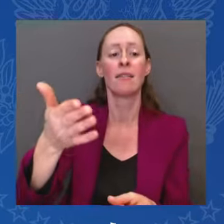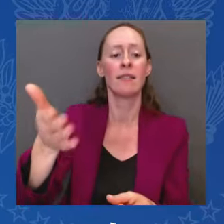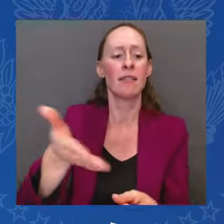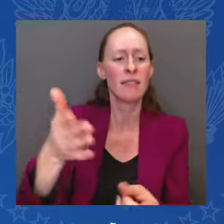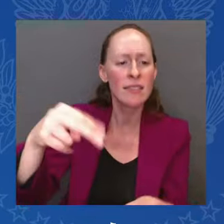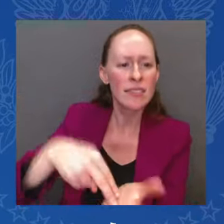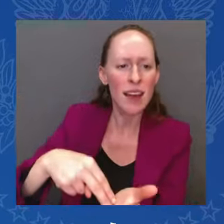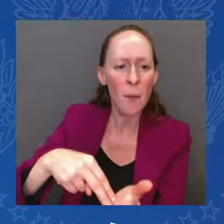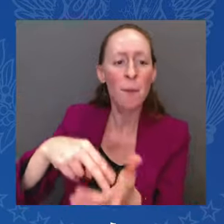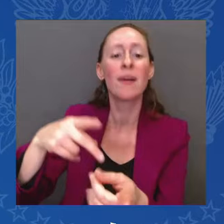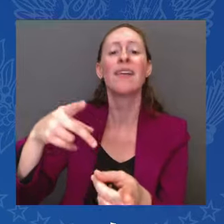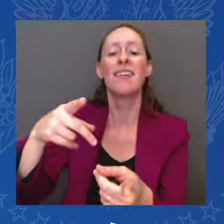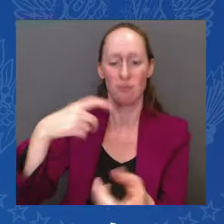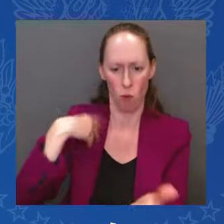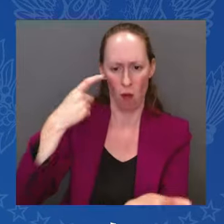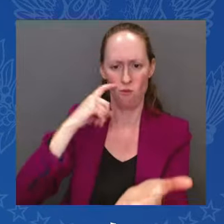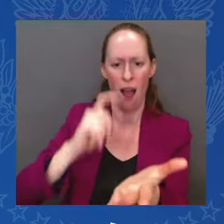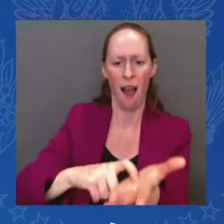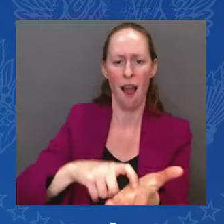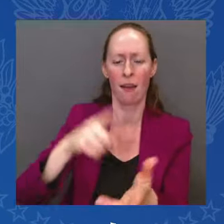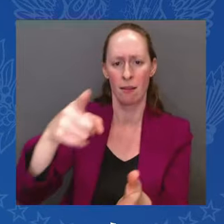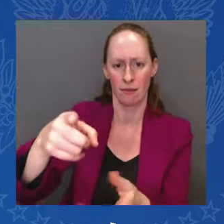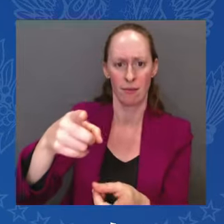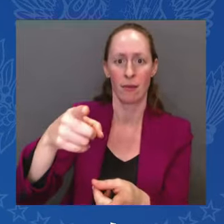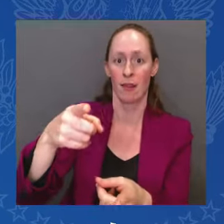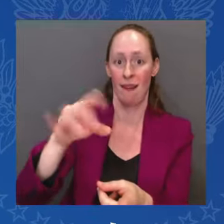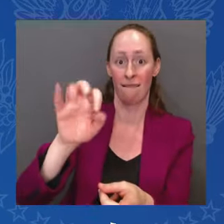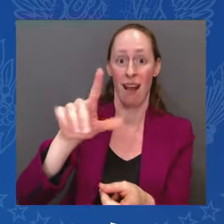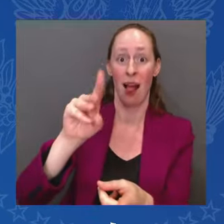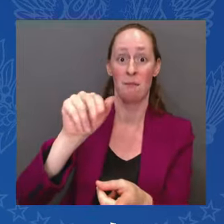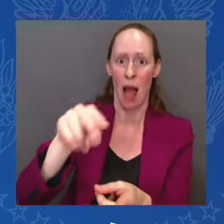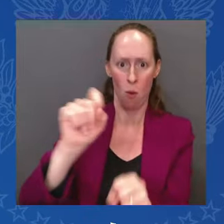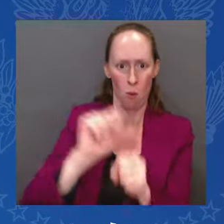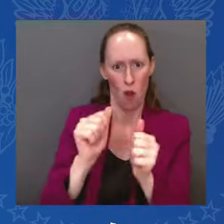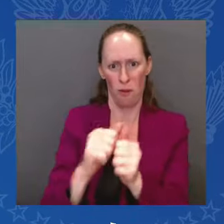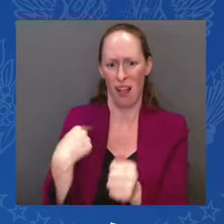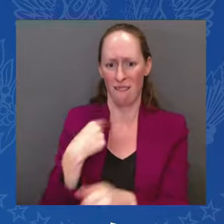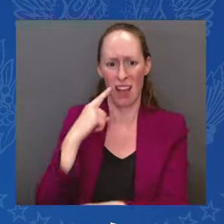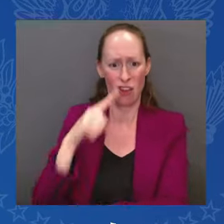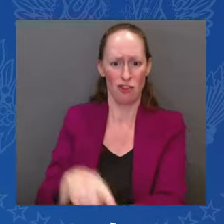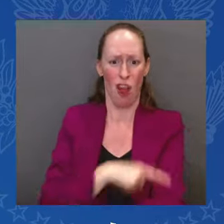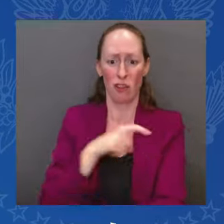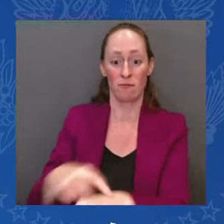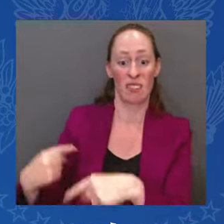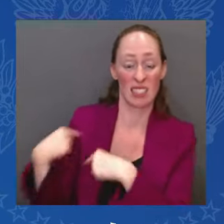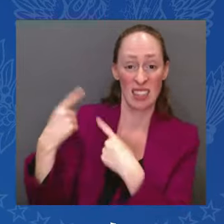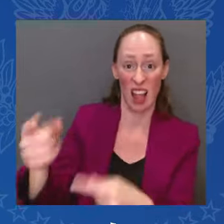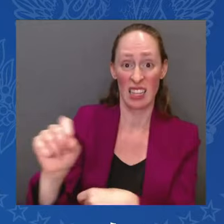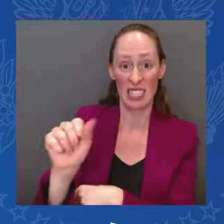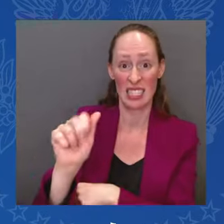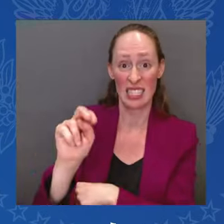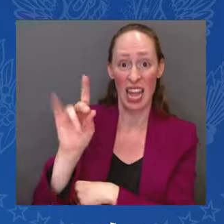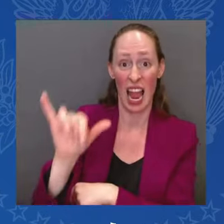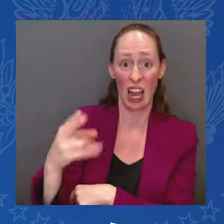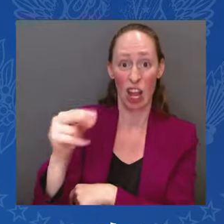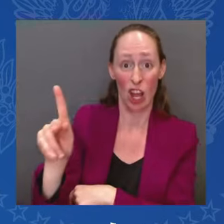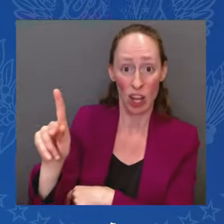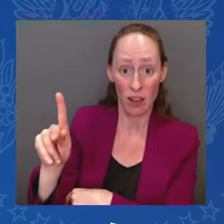has been working on this issue with me since Sandy Hook in 2012. Now, she was 13 years old when she joined me,